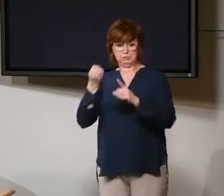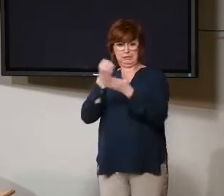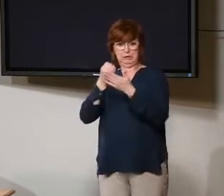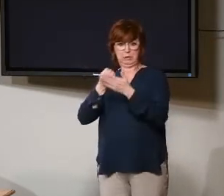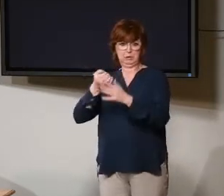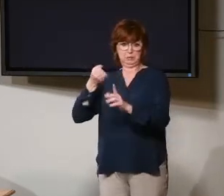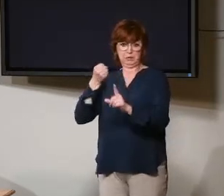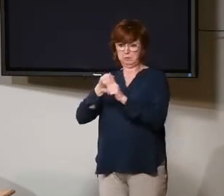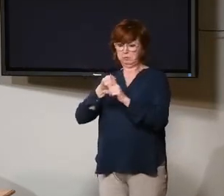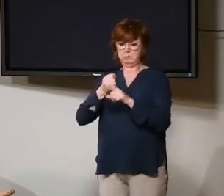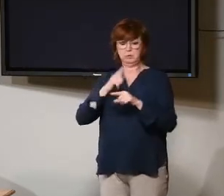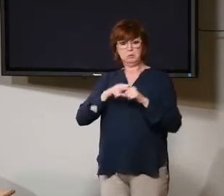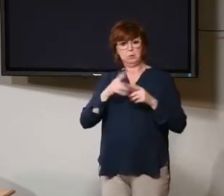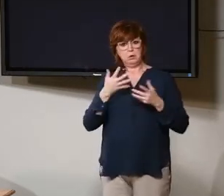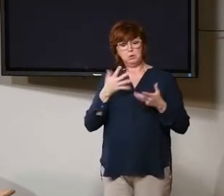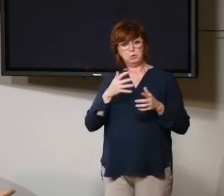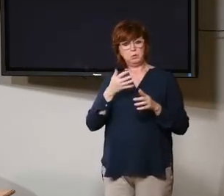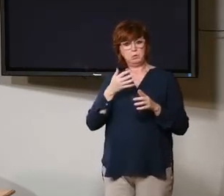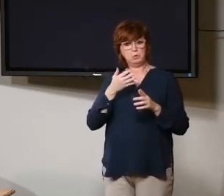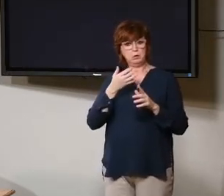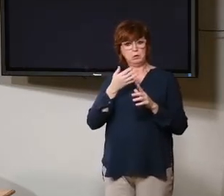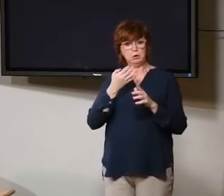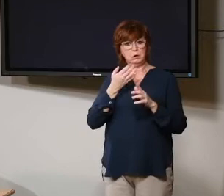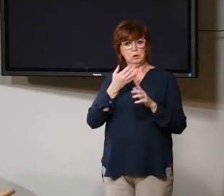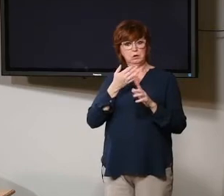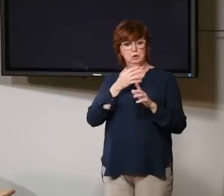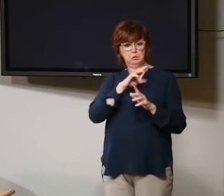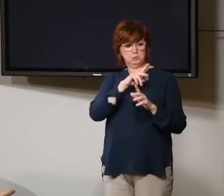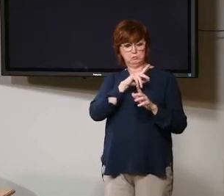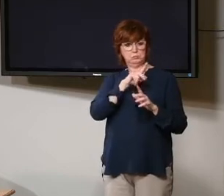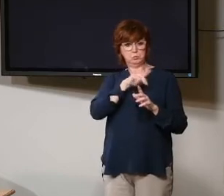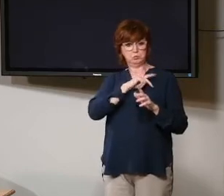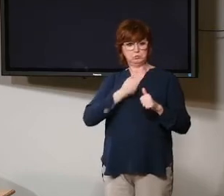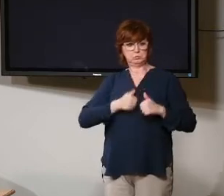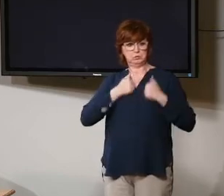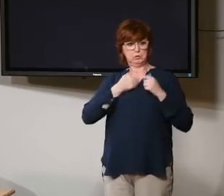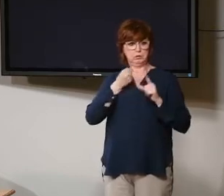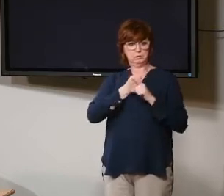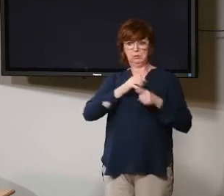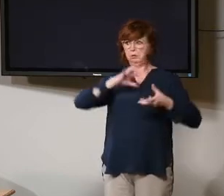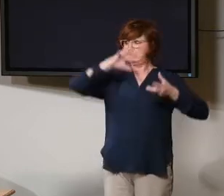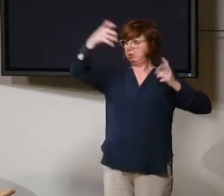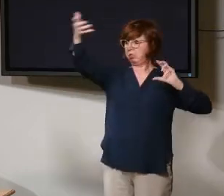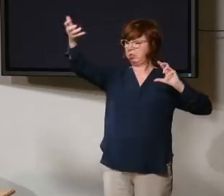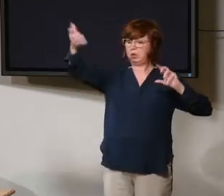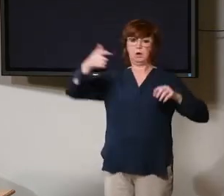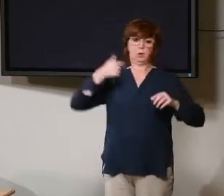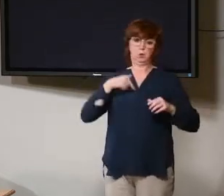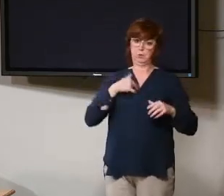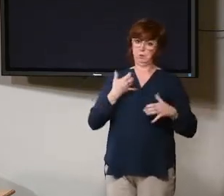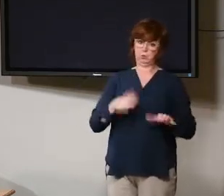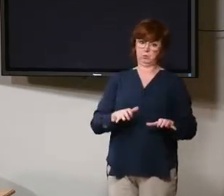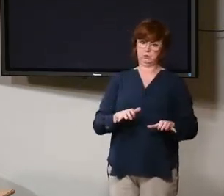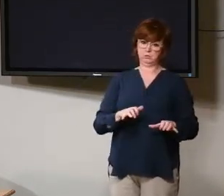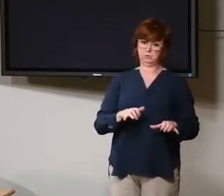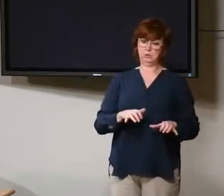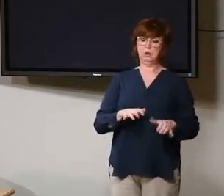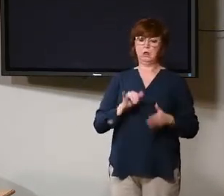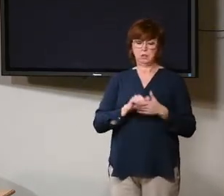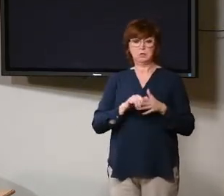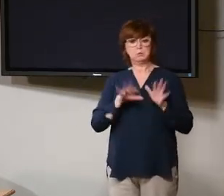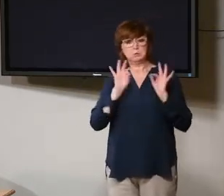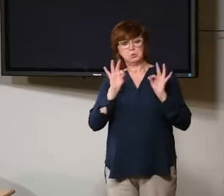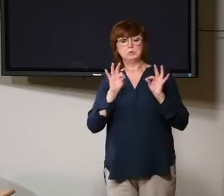people's personal lives and the supports that they will need. So that would be an example of exactly where we maybe want to have the conversation.